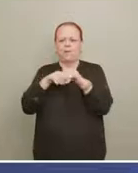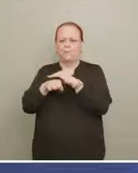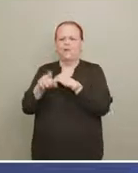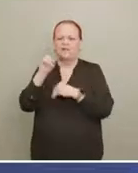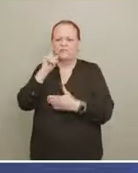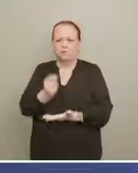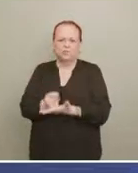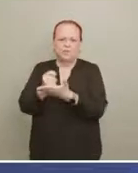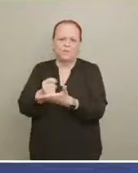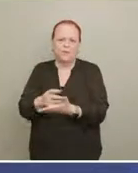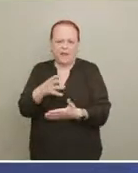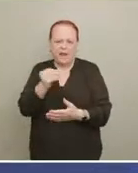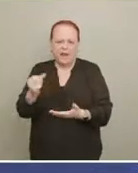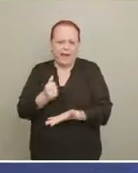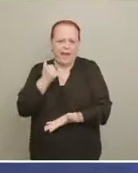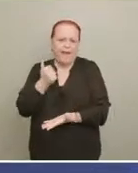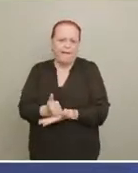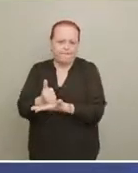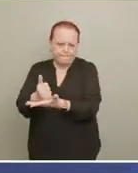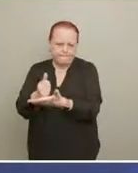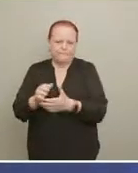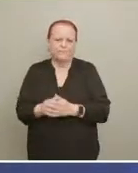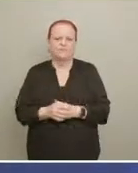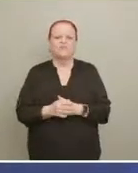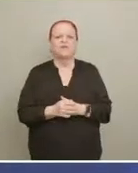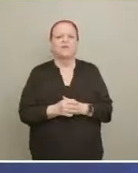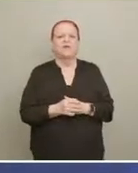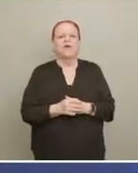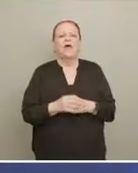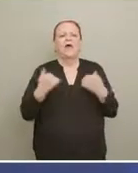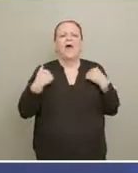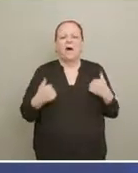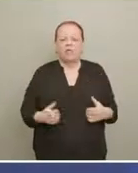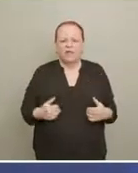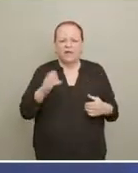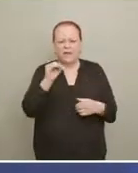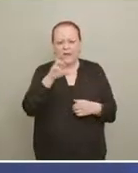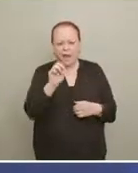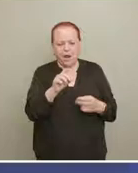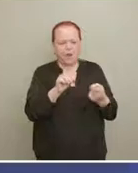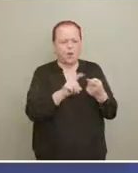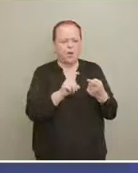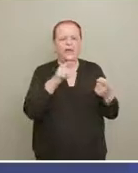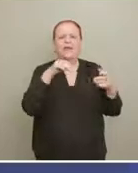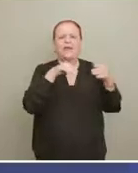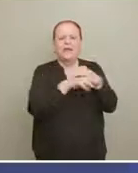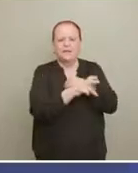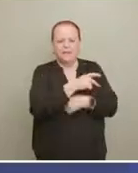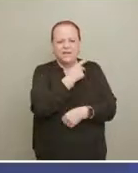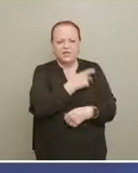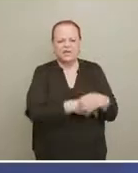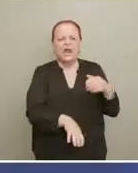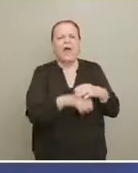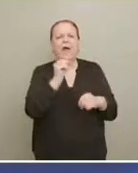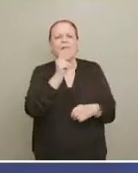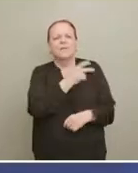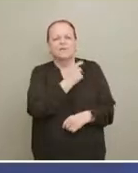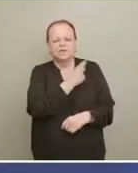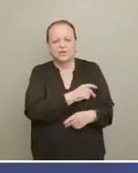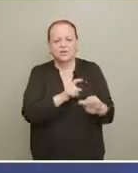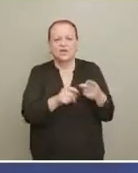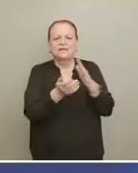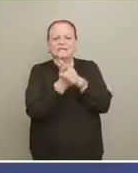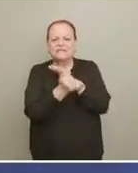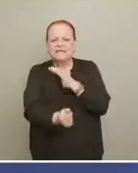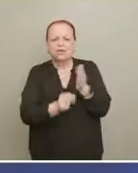building. So healthcare setting, inpatient, outpatient, skilled nursing facility, et cetera,